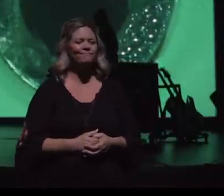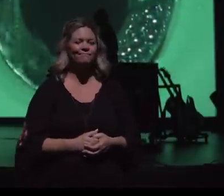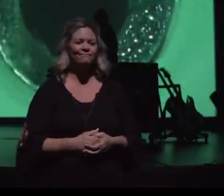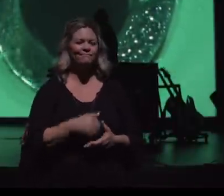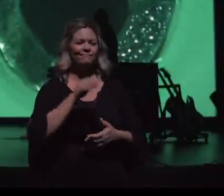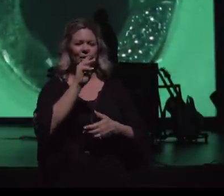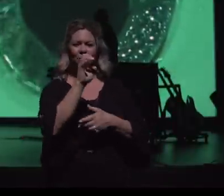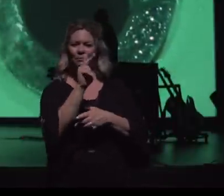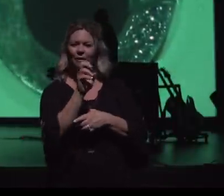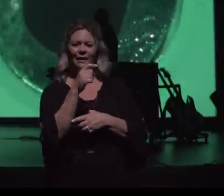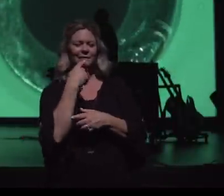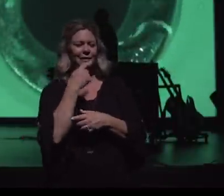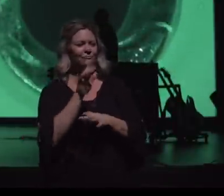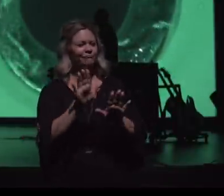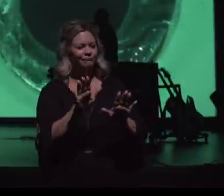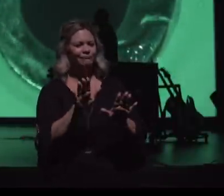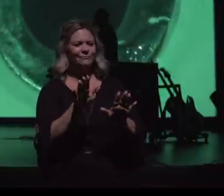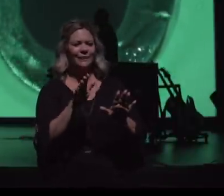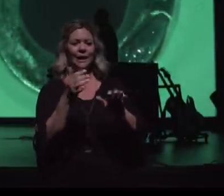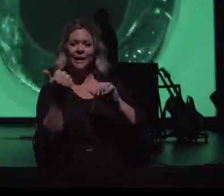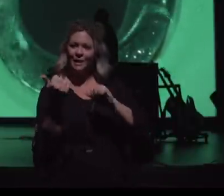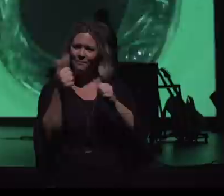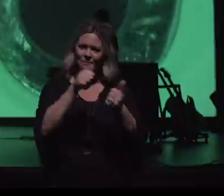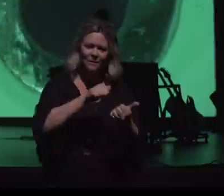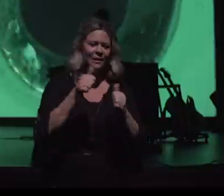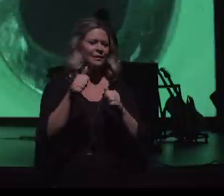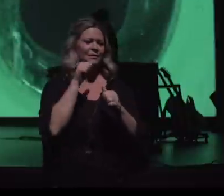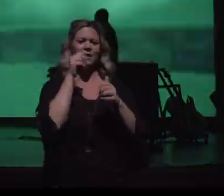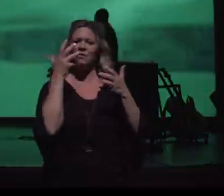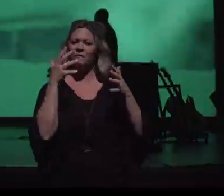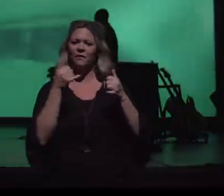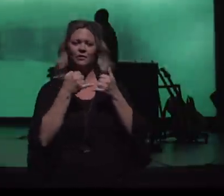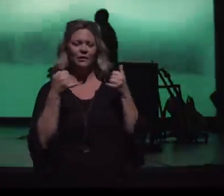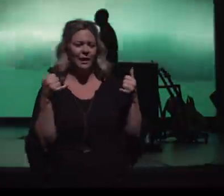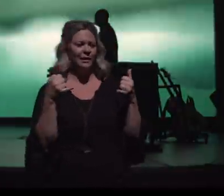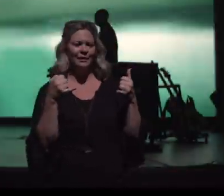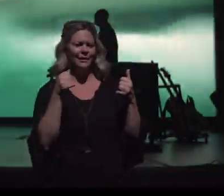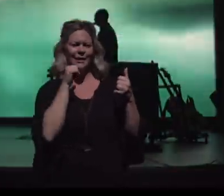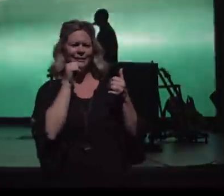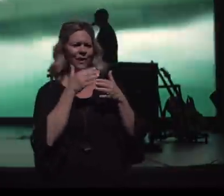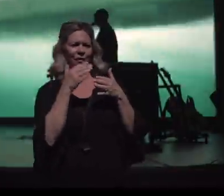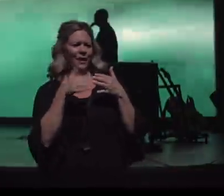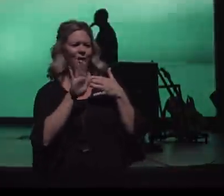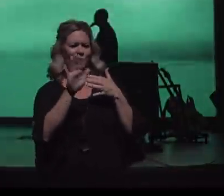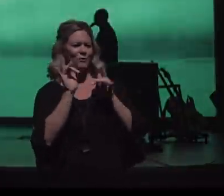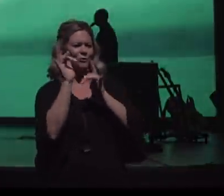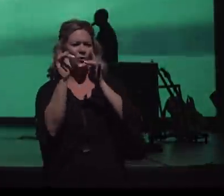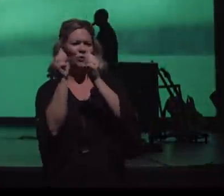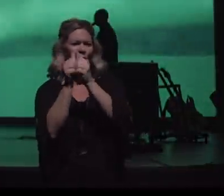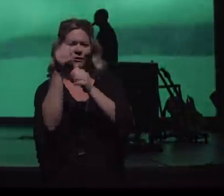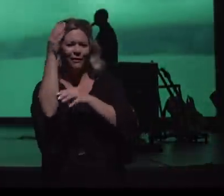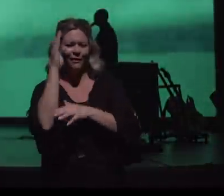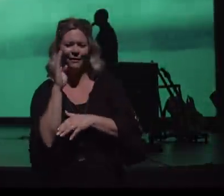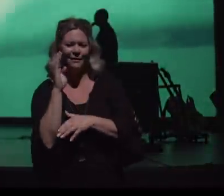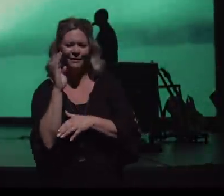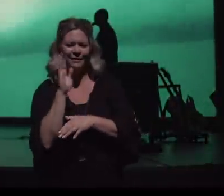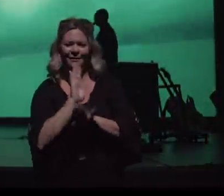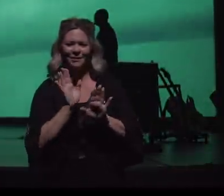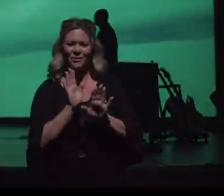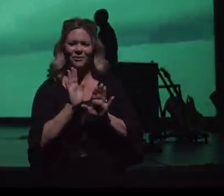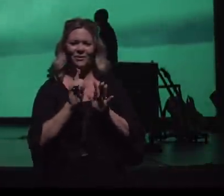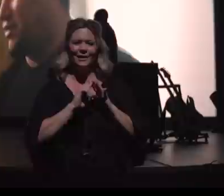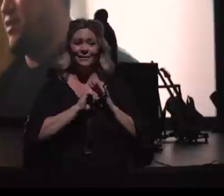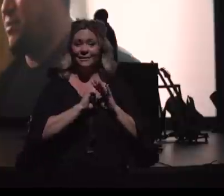Mike just sat me down and goes, look, getting baptized isn't the finish line. Like, that's not the end of your journey with God. That's